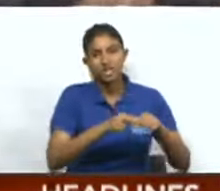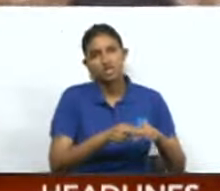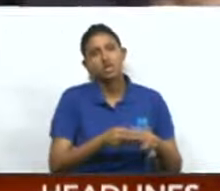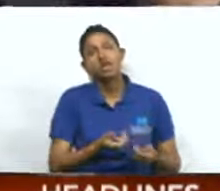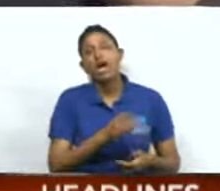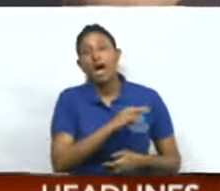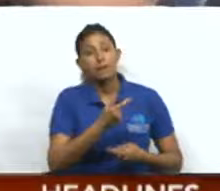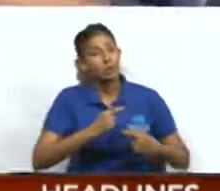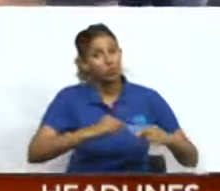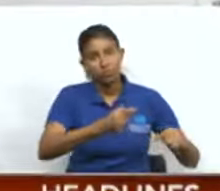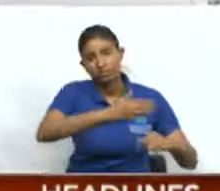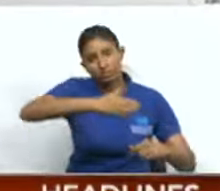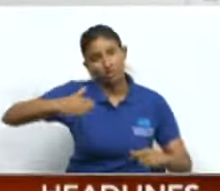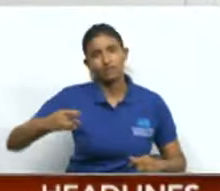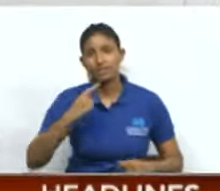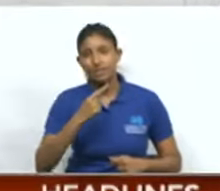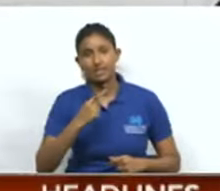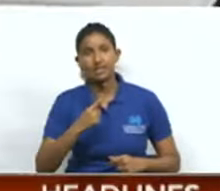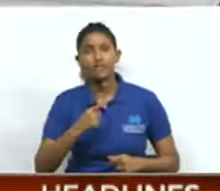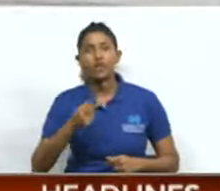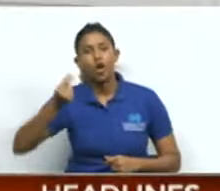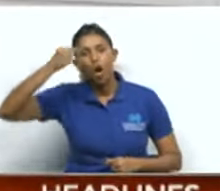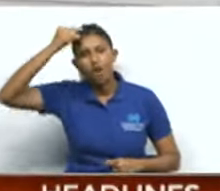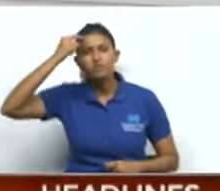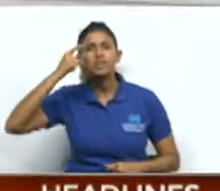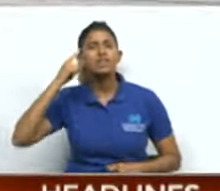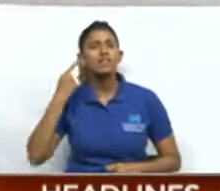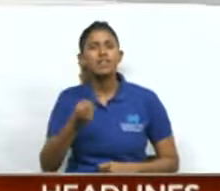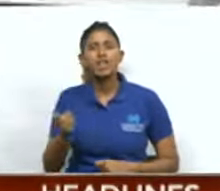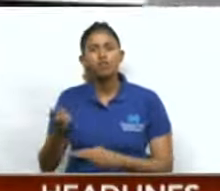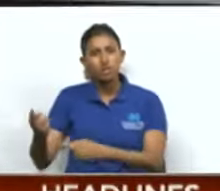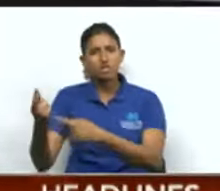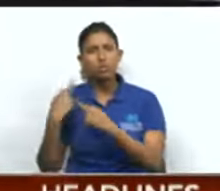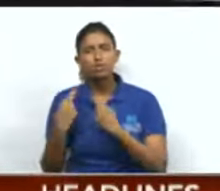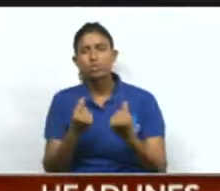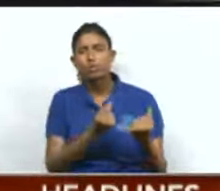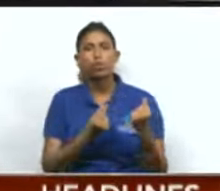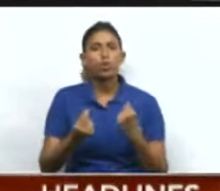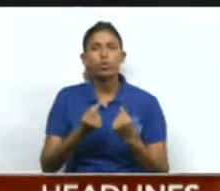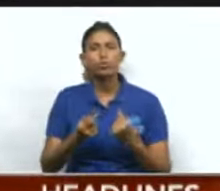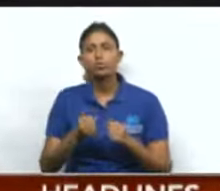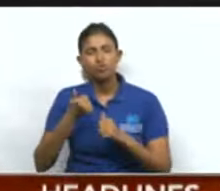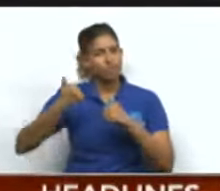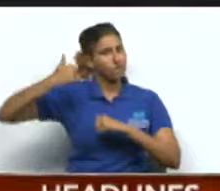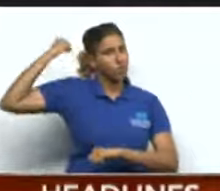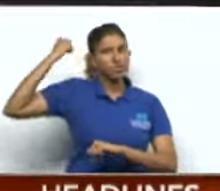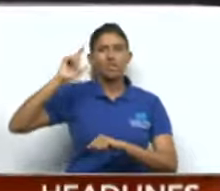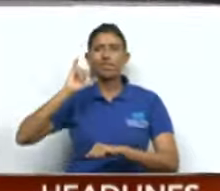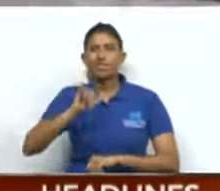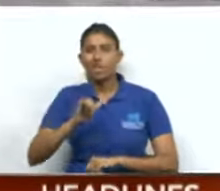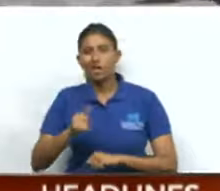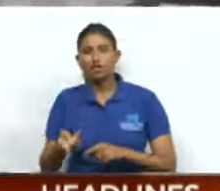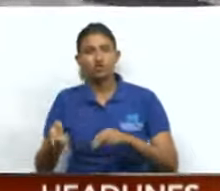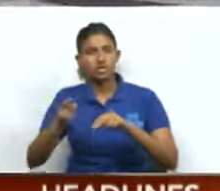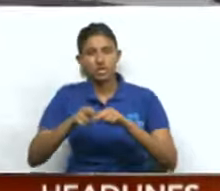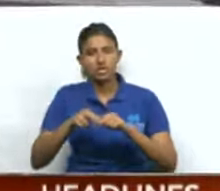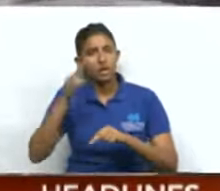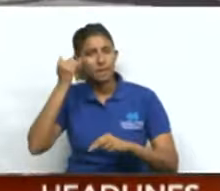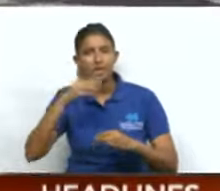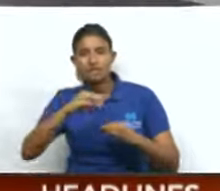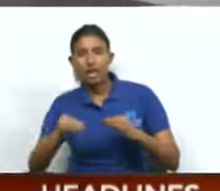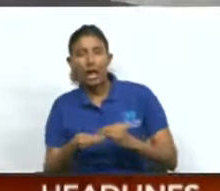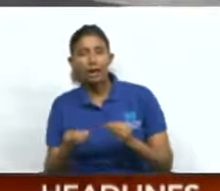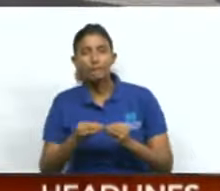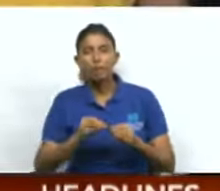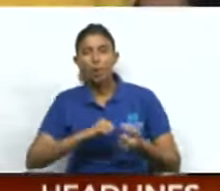reduced daily. He said the government has a moral duty to reject the rate increases because it would lead to further hardships to the ordinary people of this